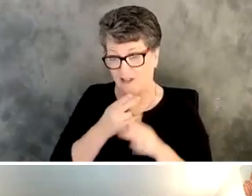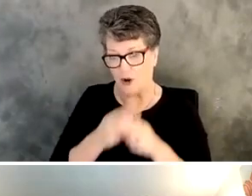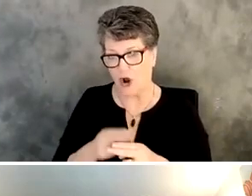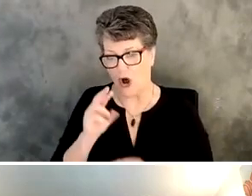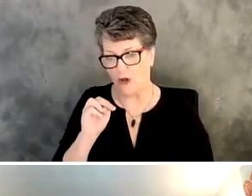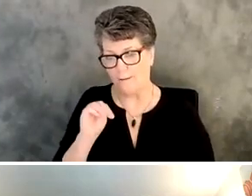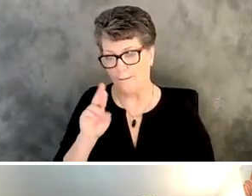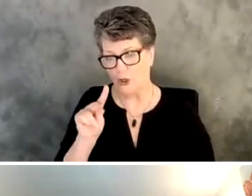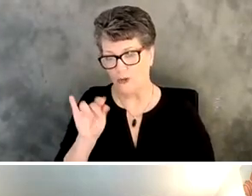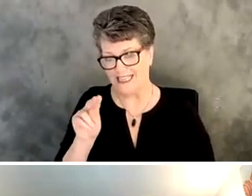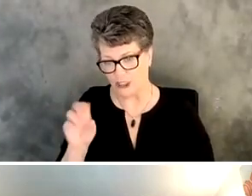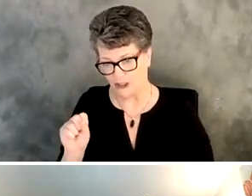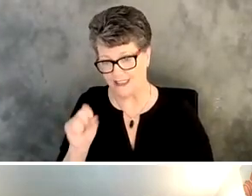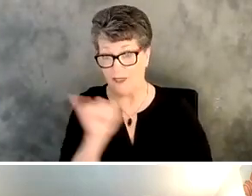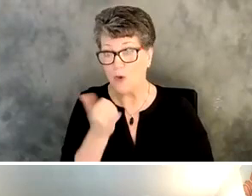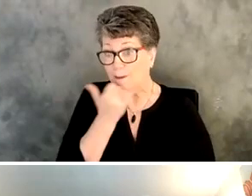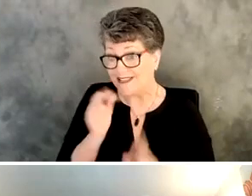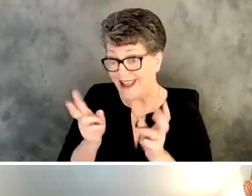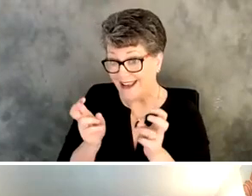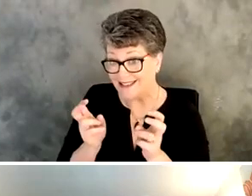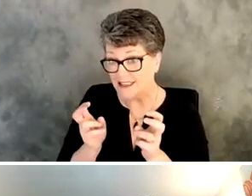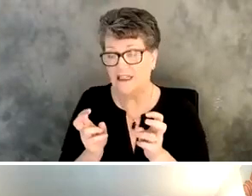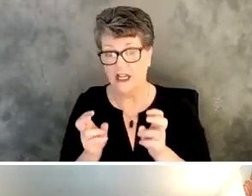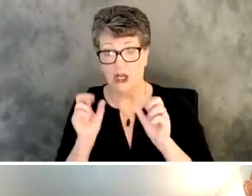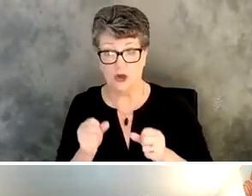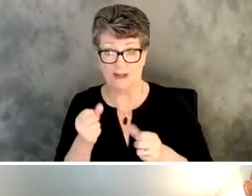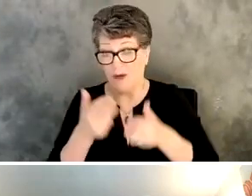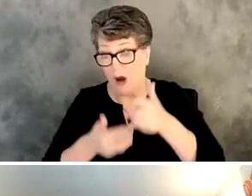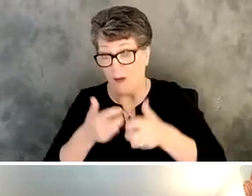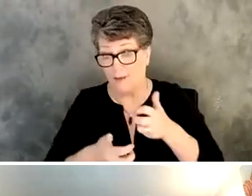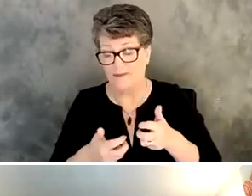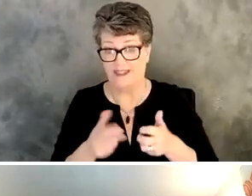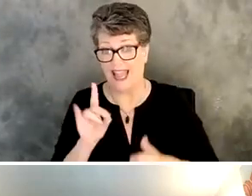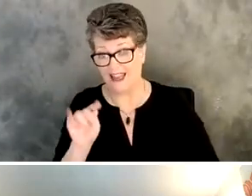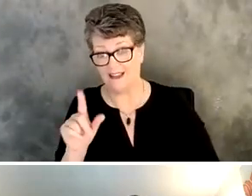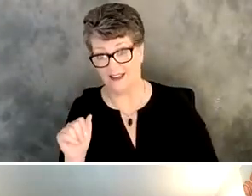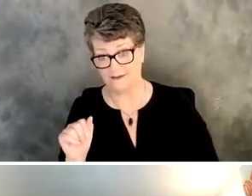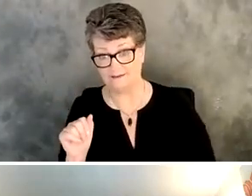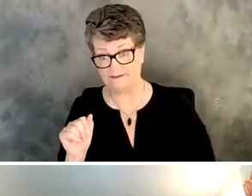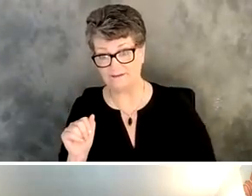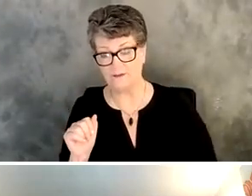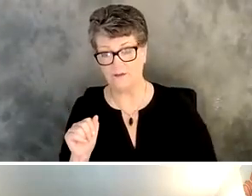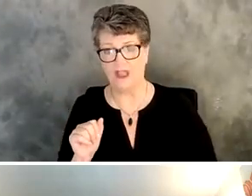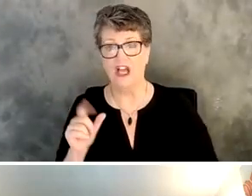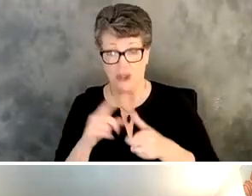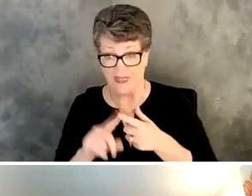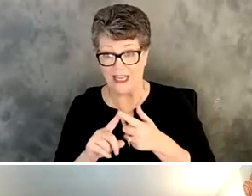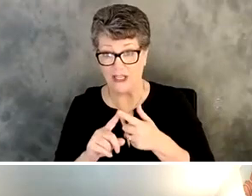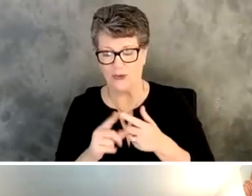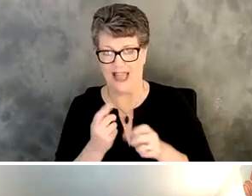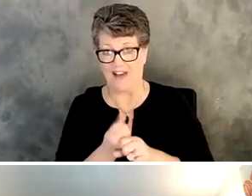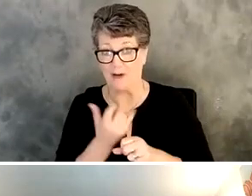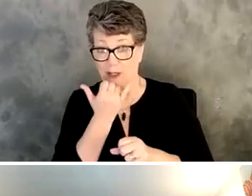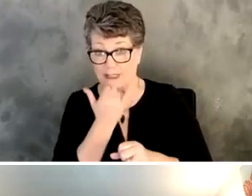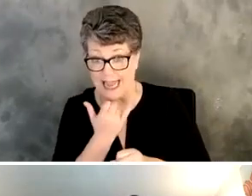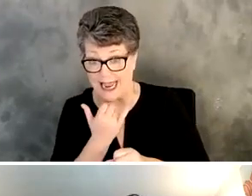mutations. And those mistakes can end up being a problematic, like Delta. And so you then get a mistake that is a mutation